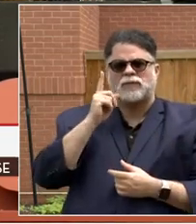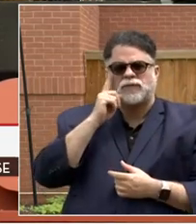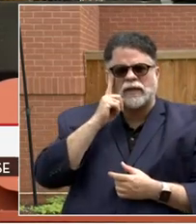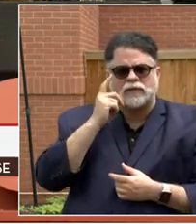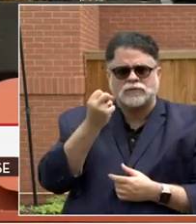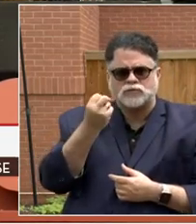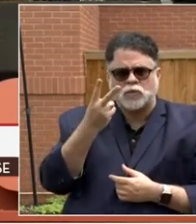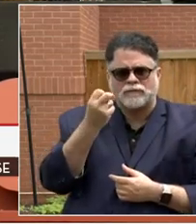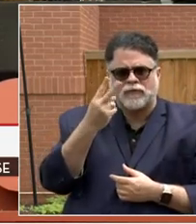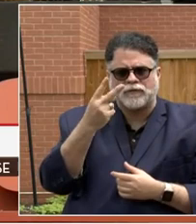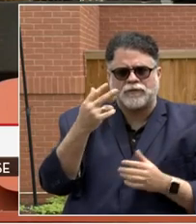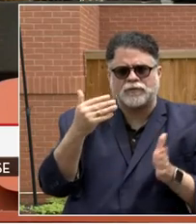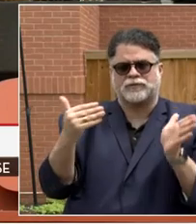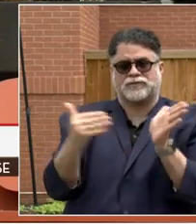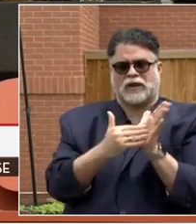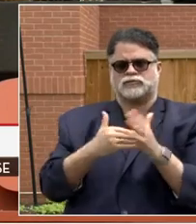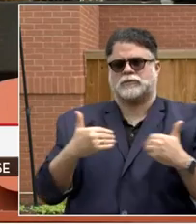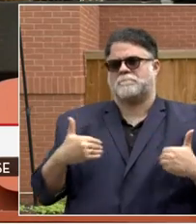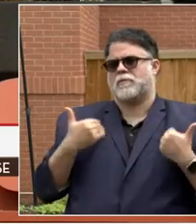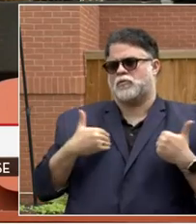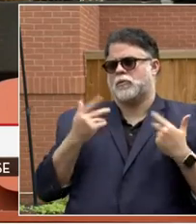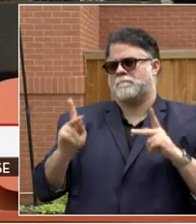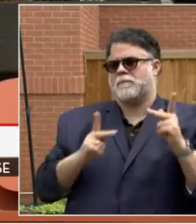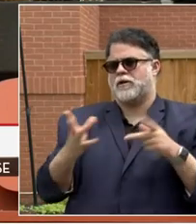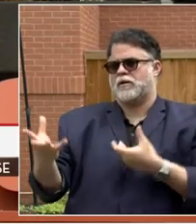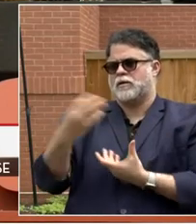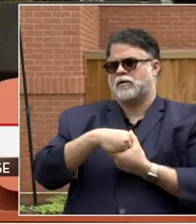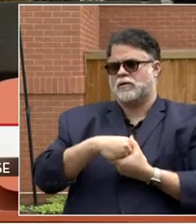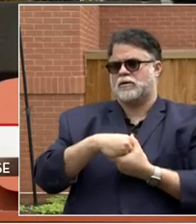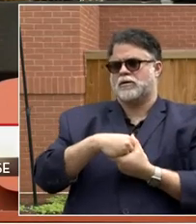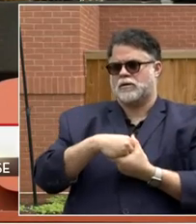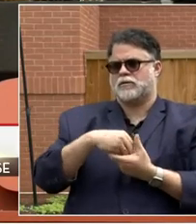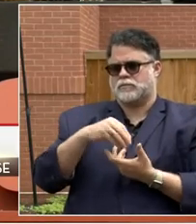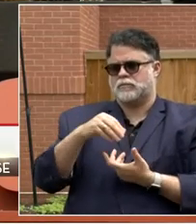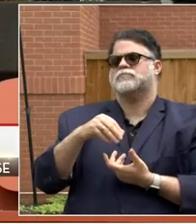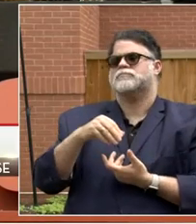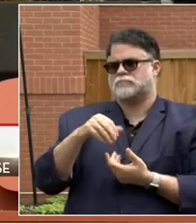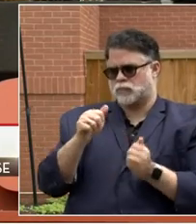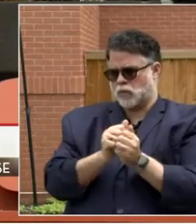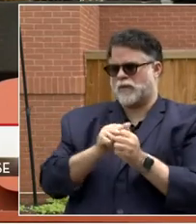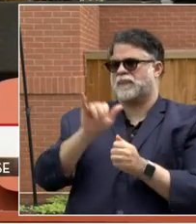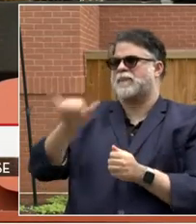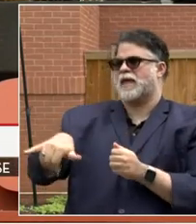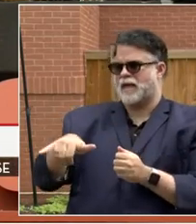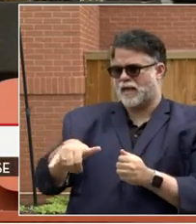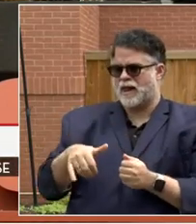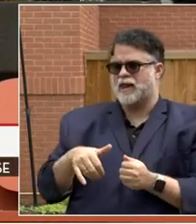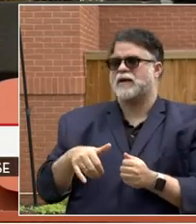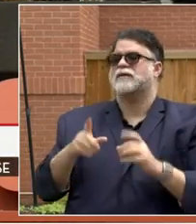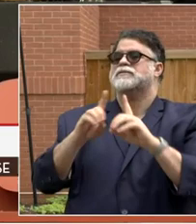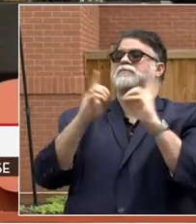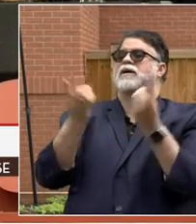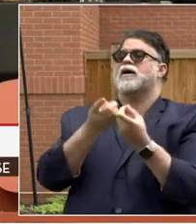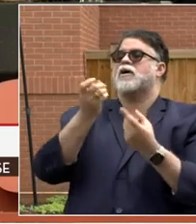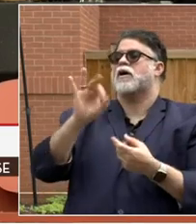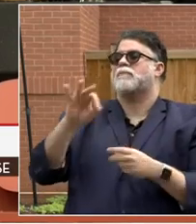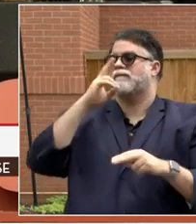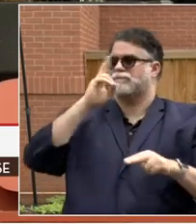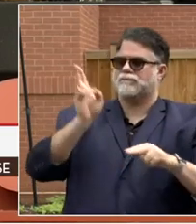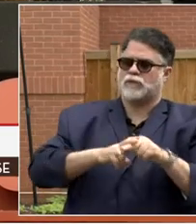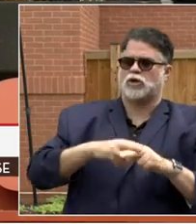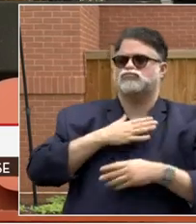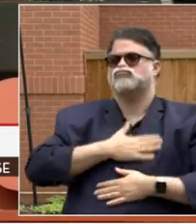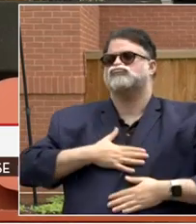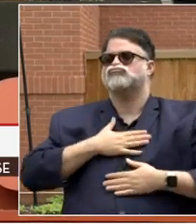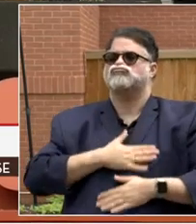12,000 young people are engaged in with the Department of Fun for summer camp